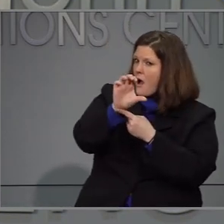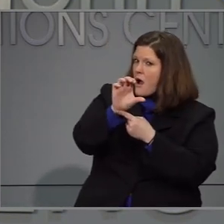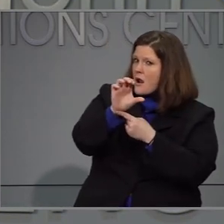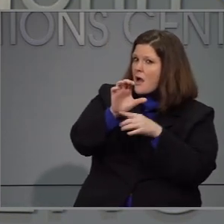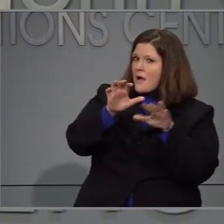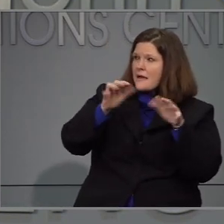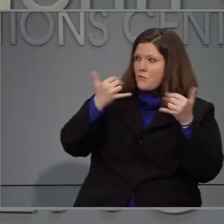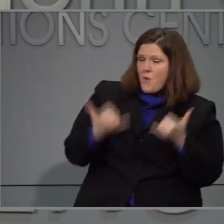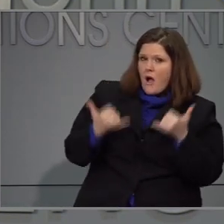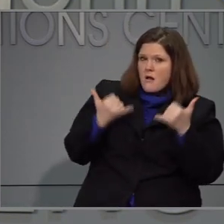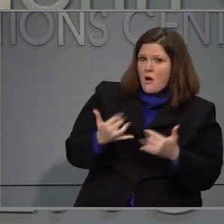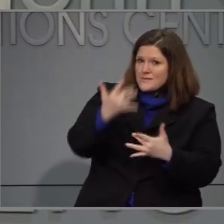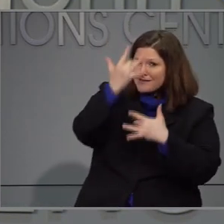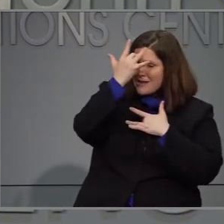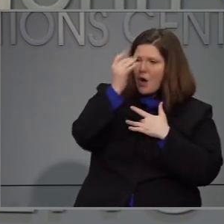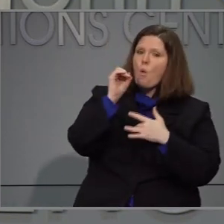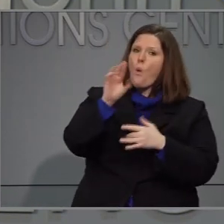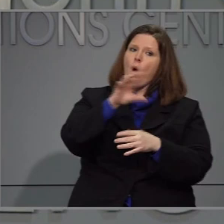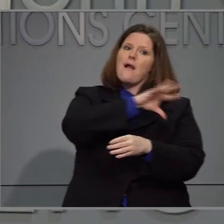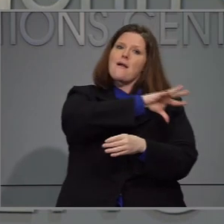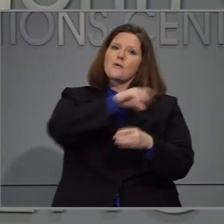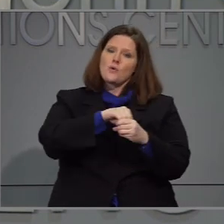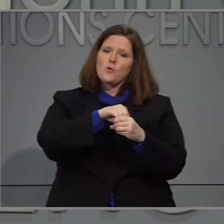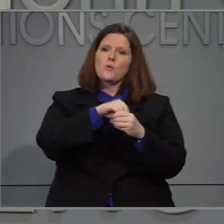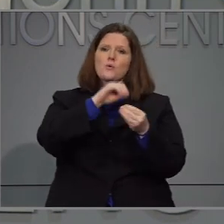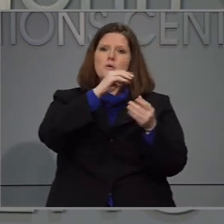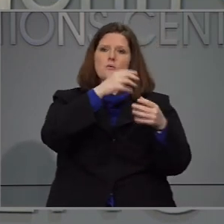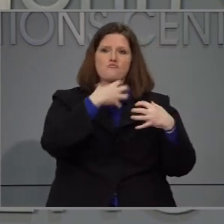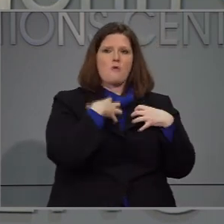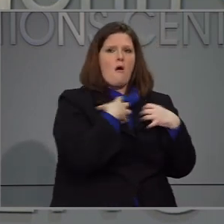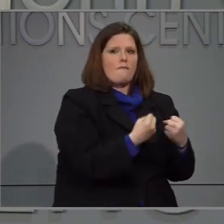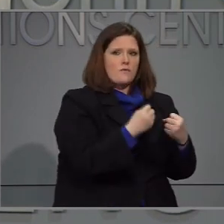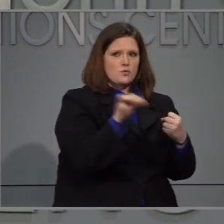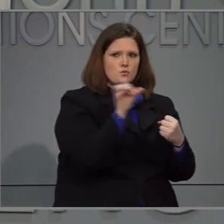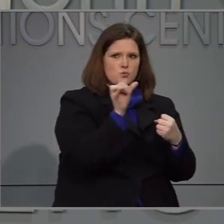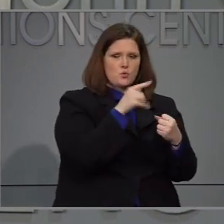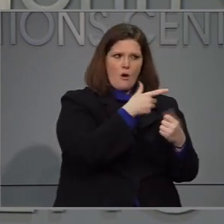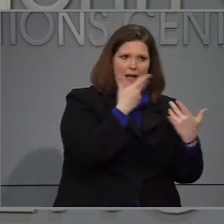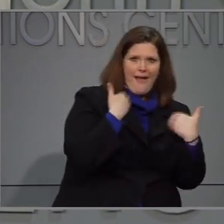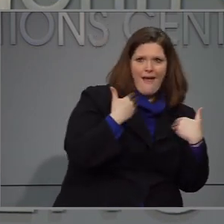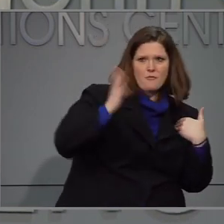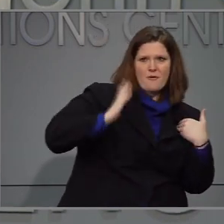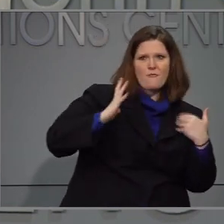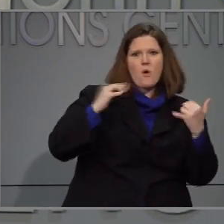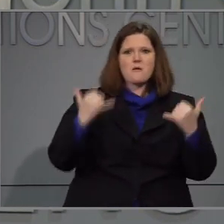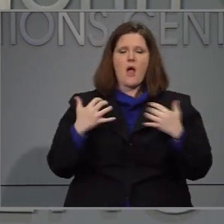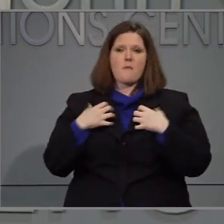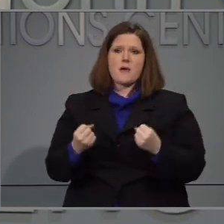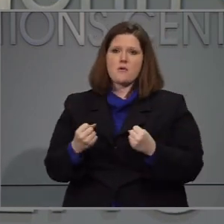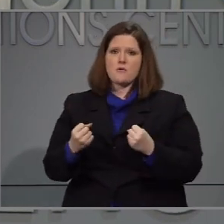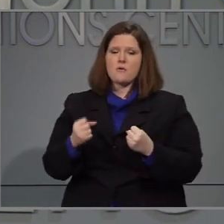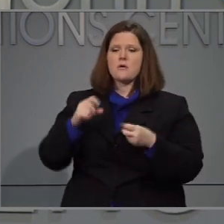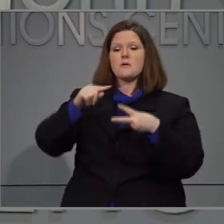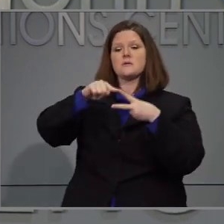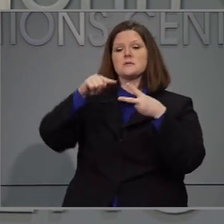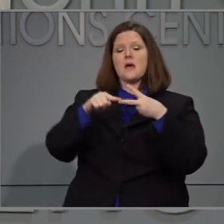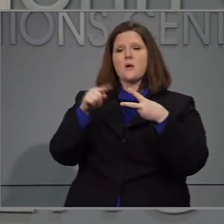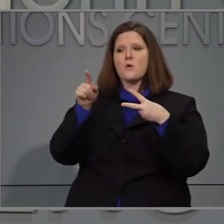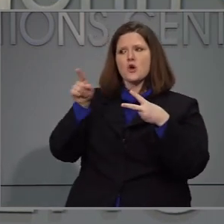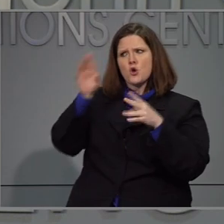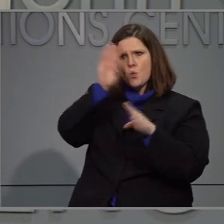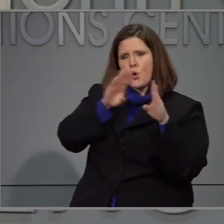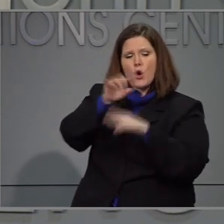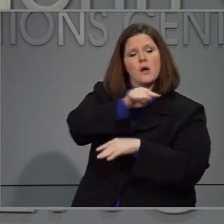that are those that have recovered from it? In addition to that, the second question I have, are you worried that people are not going to the hospital that should be, that